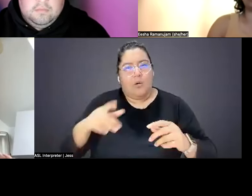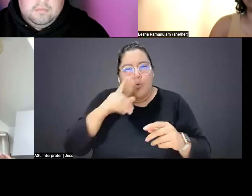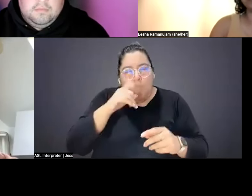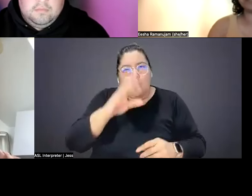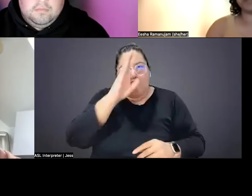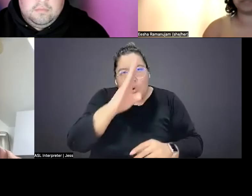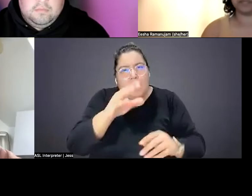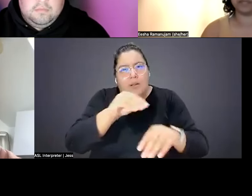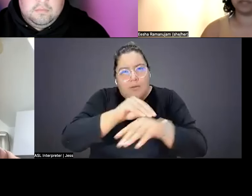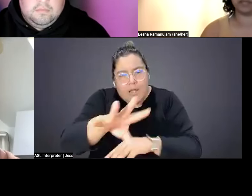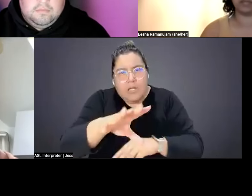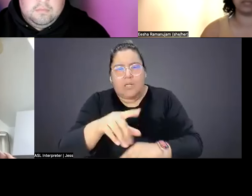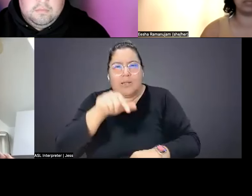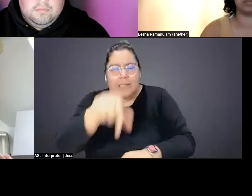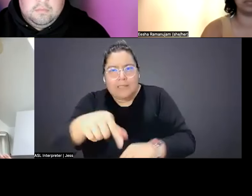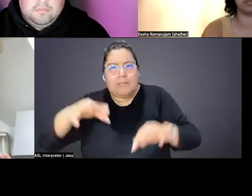it serve? So.